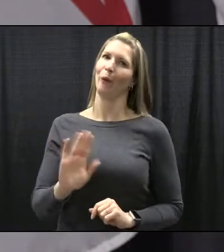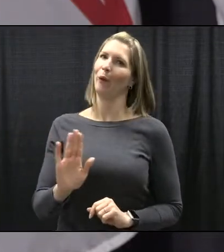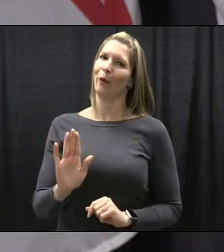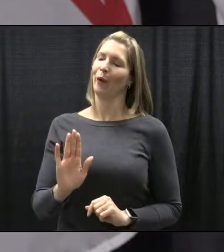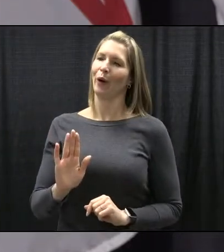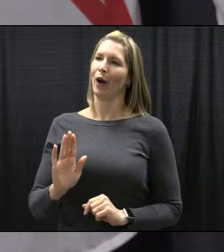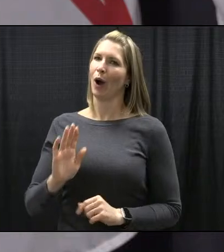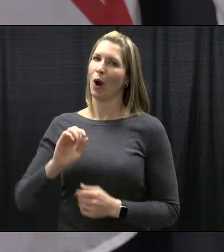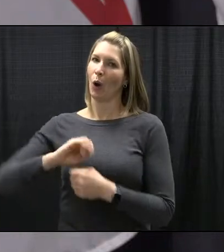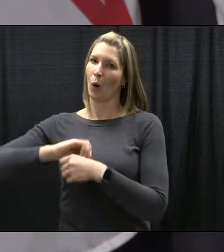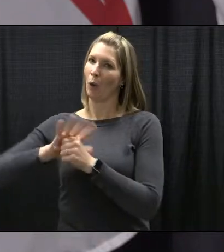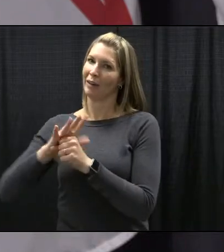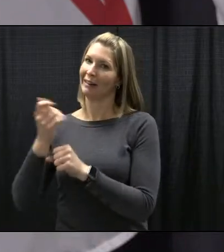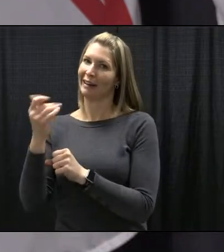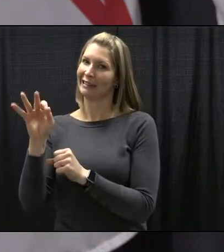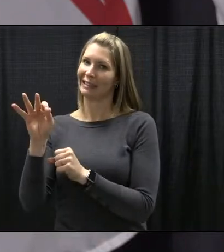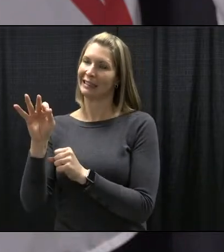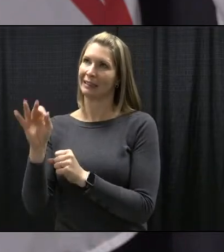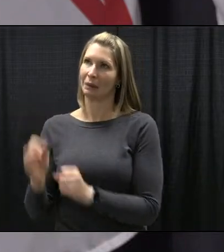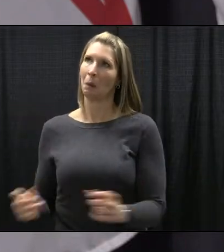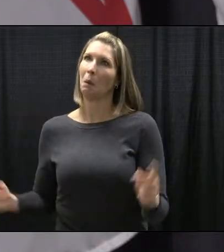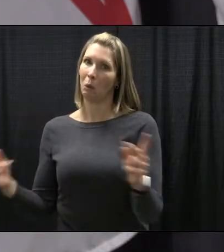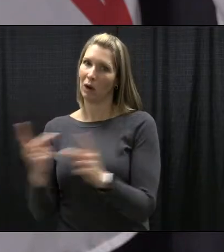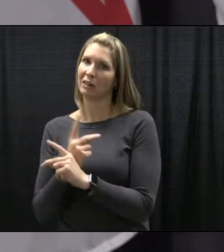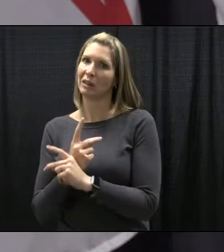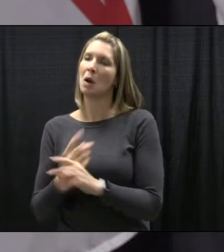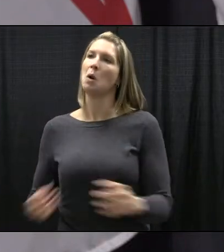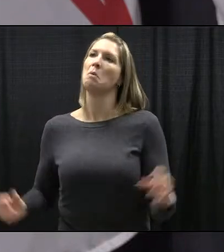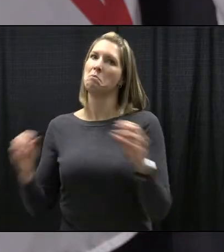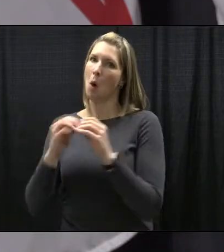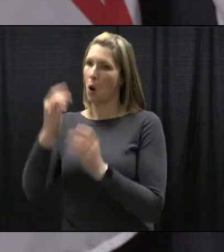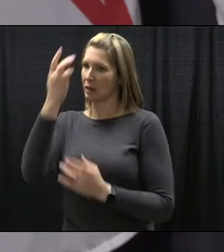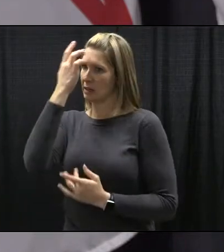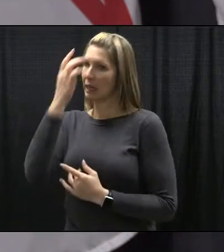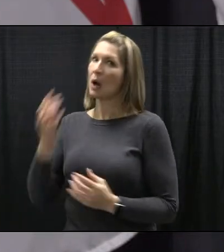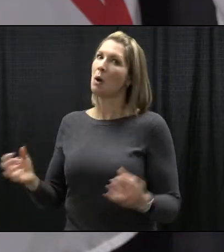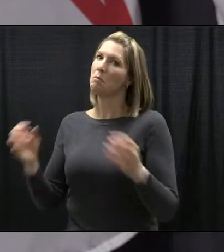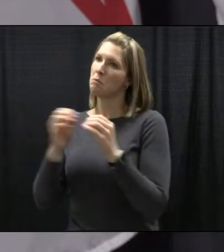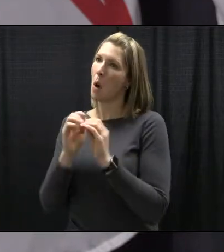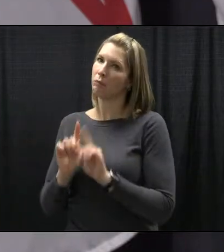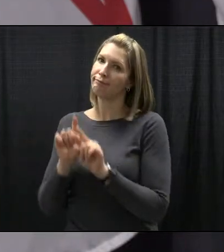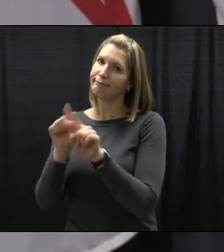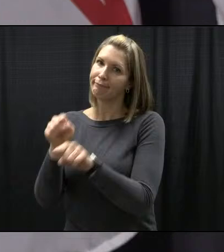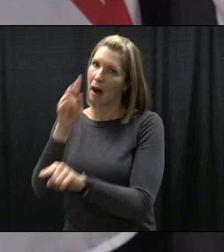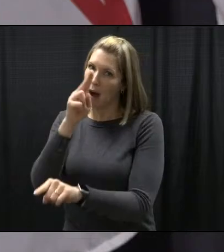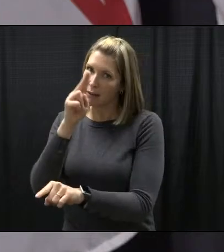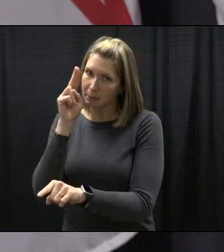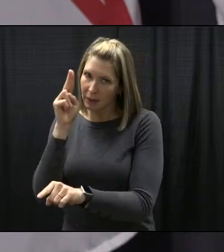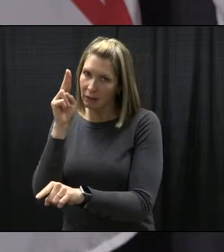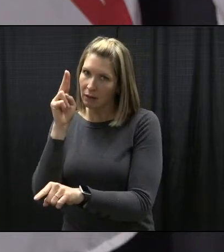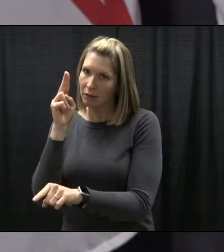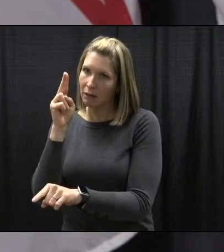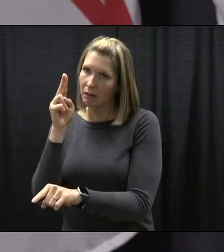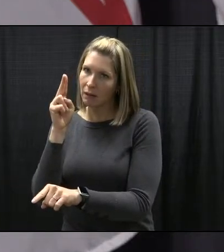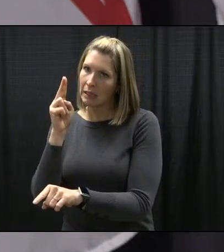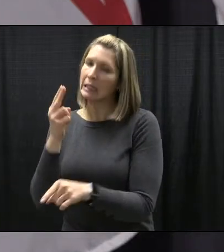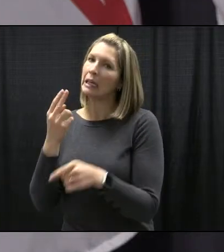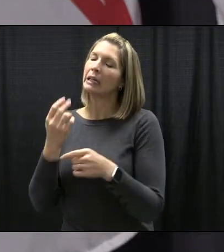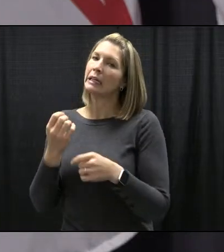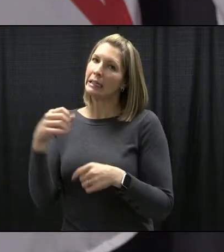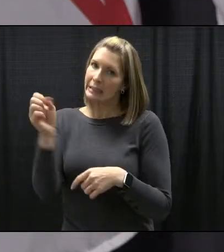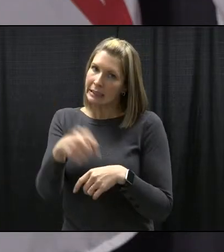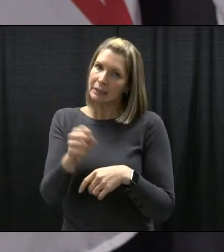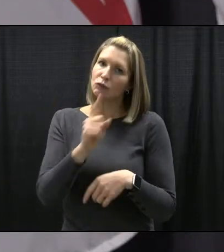hospitalized than flu, even with vaccinations. We still see that. I mean, the vast majority are still in unvaccinated people, but we